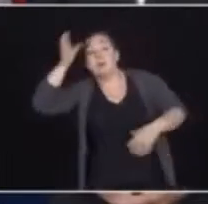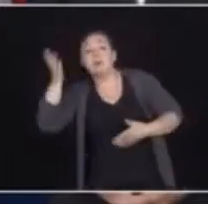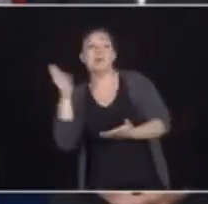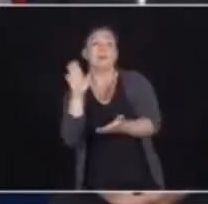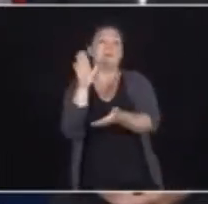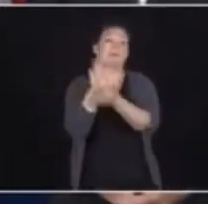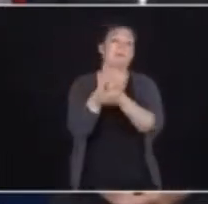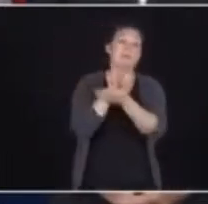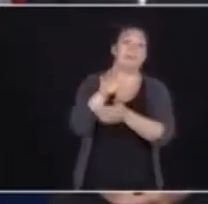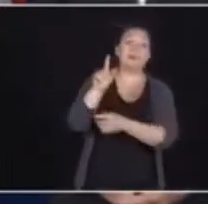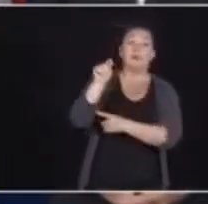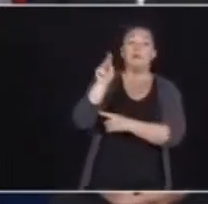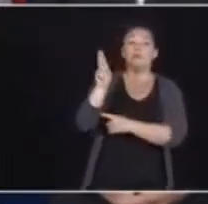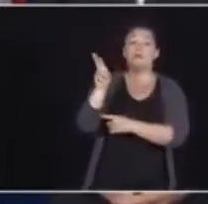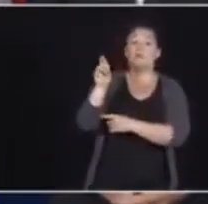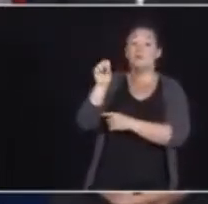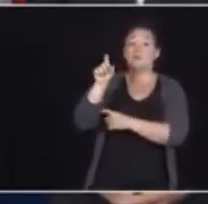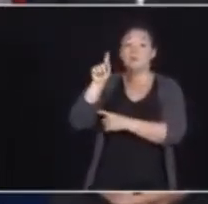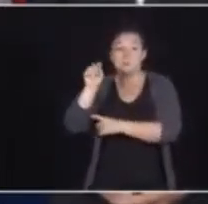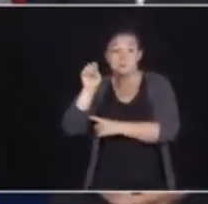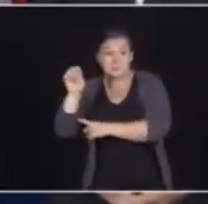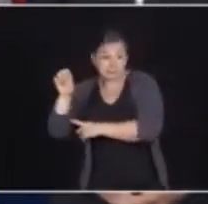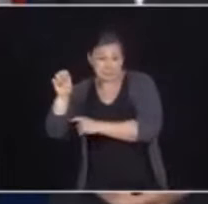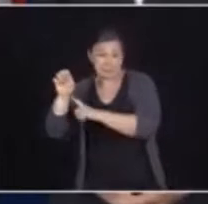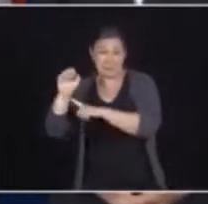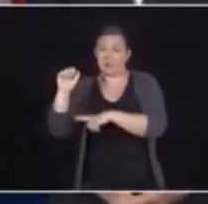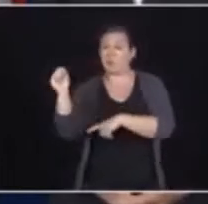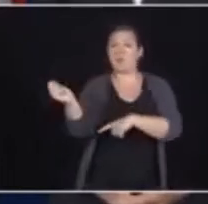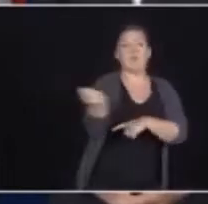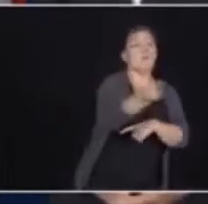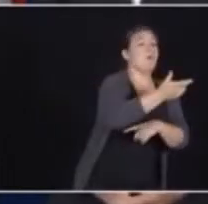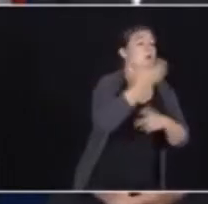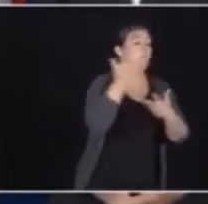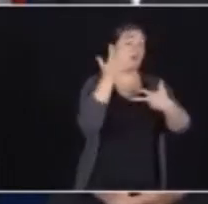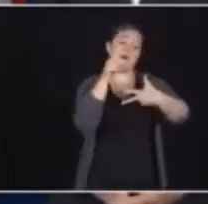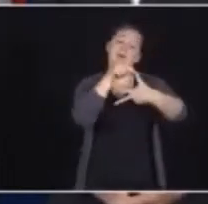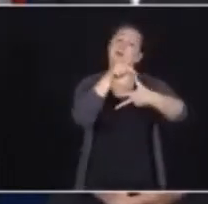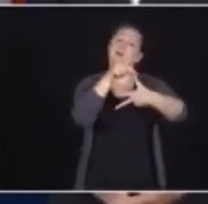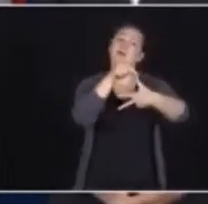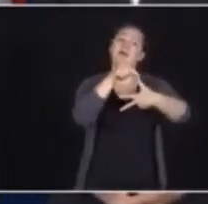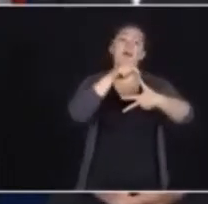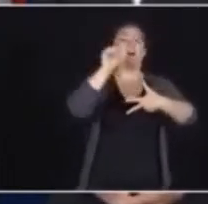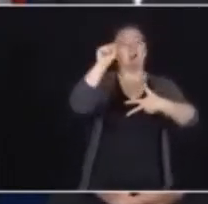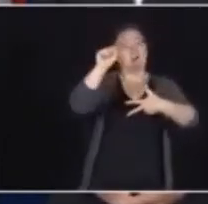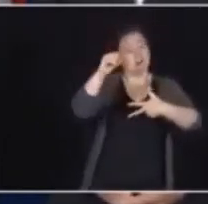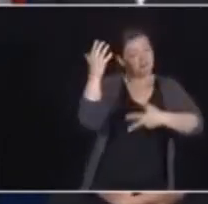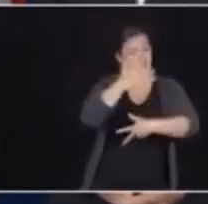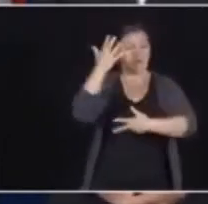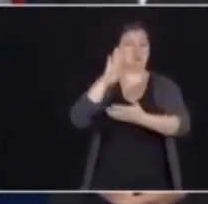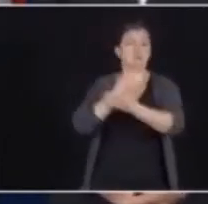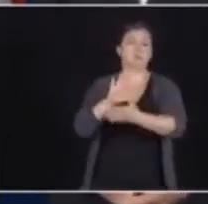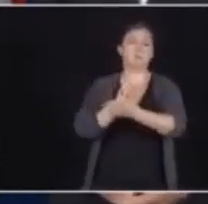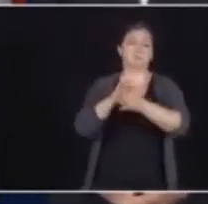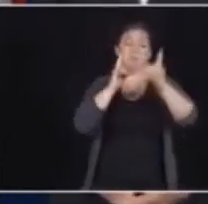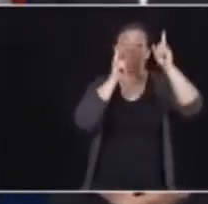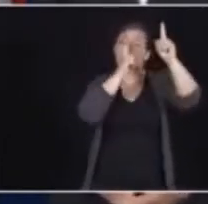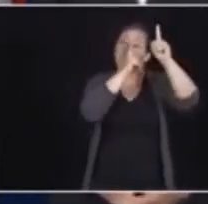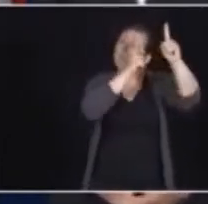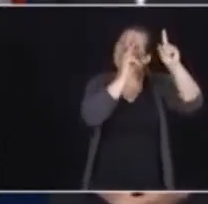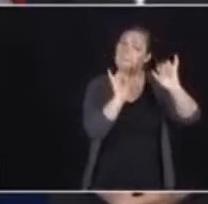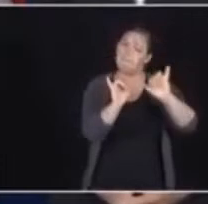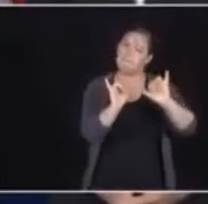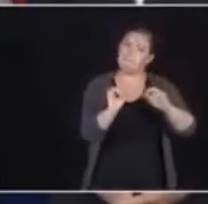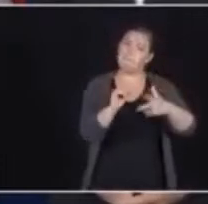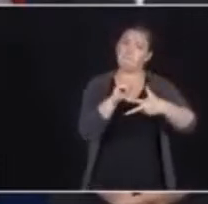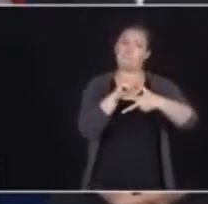trustees, everyone's saying, hey, we want our kids in there 5 days a week. So that's what our goal is. But again, I